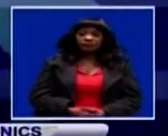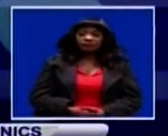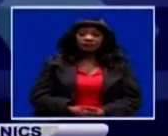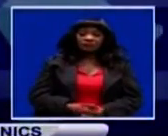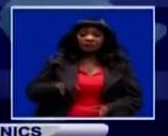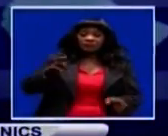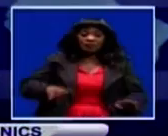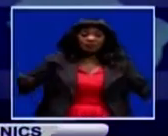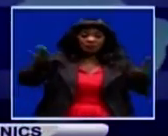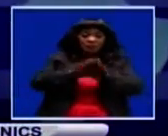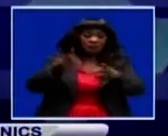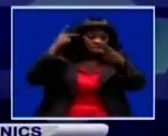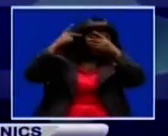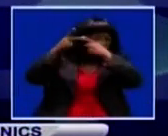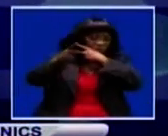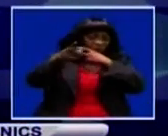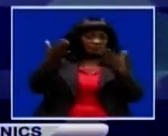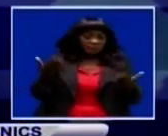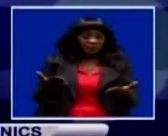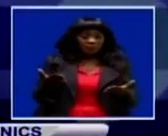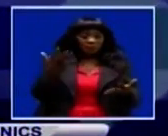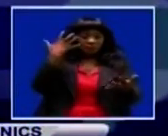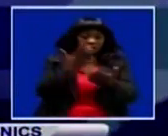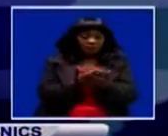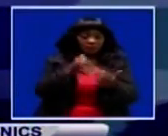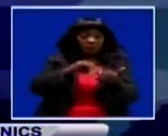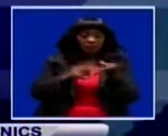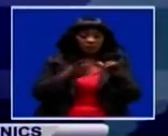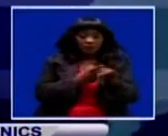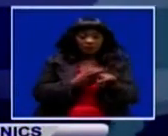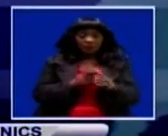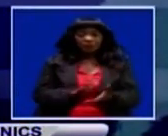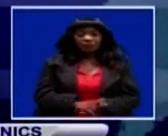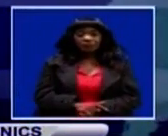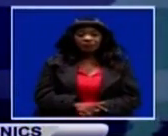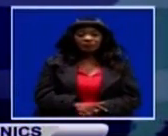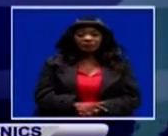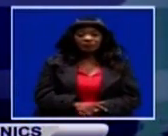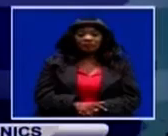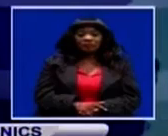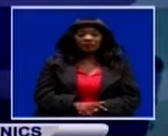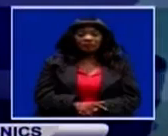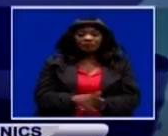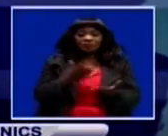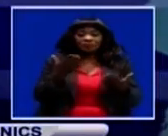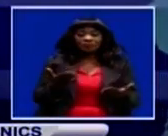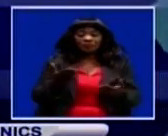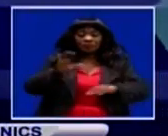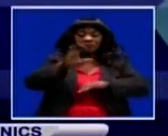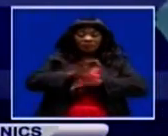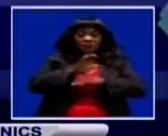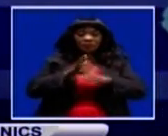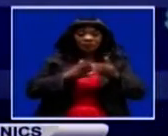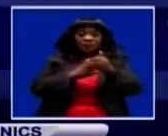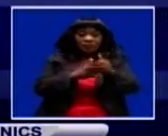Controversial Malawian prophet shepherd Bushiri has been arrested in South Africa. The Enlightened Christian Gathering Church's leader